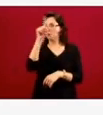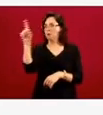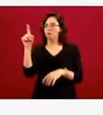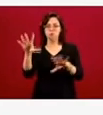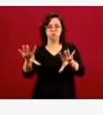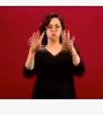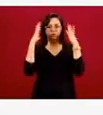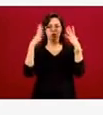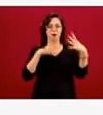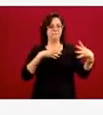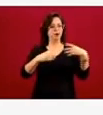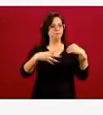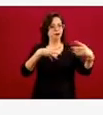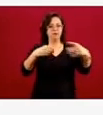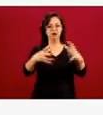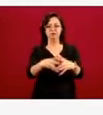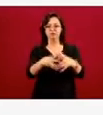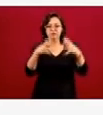has been the one with the